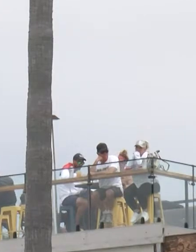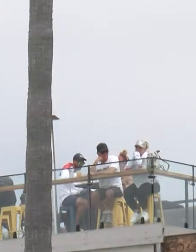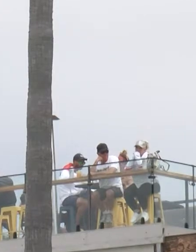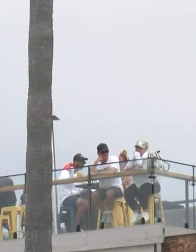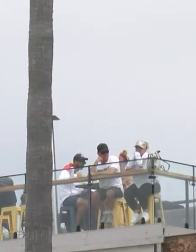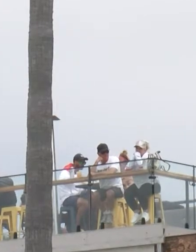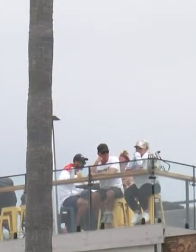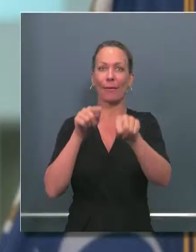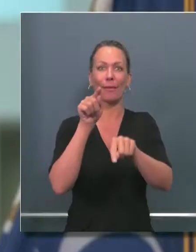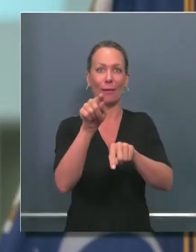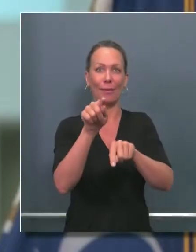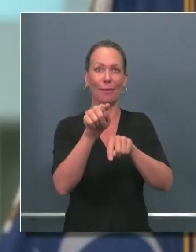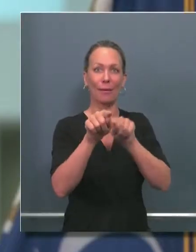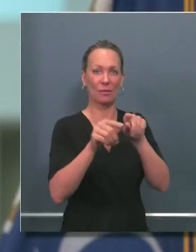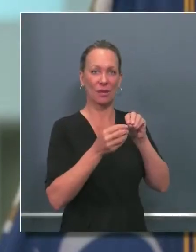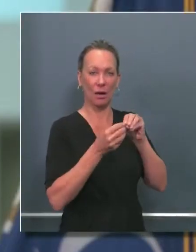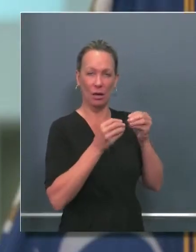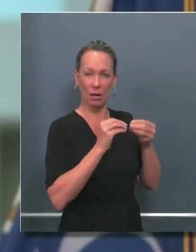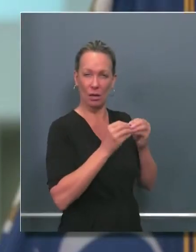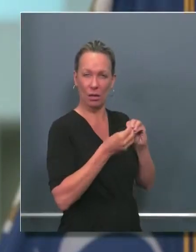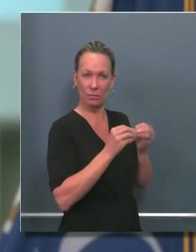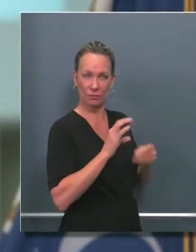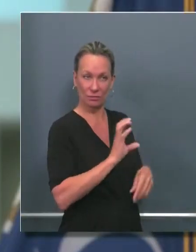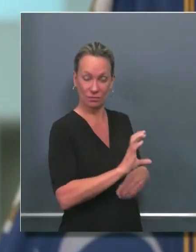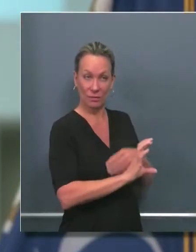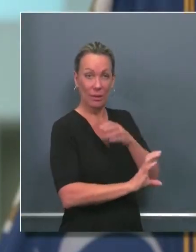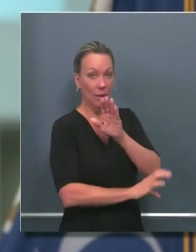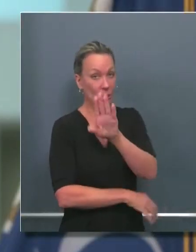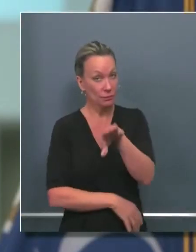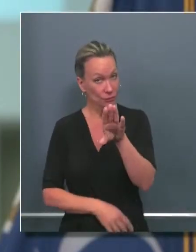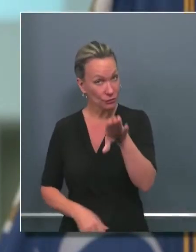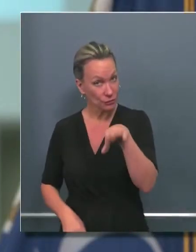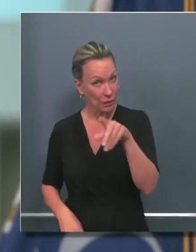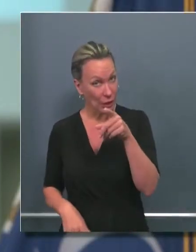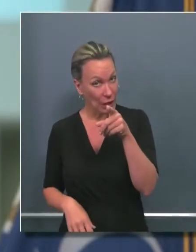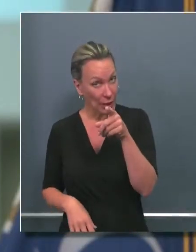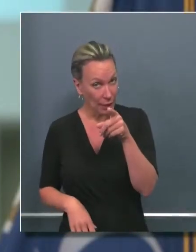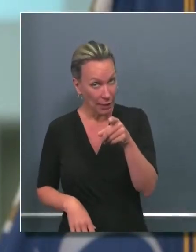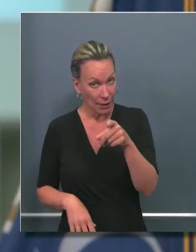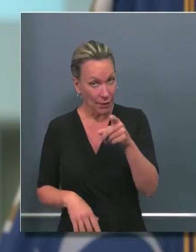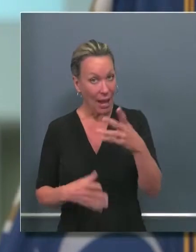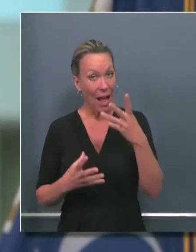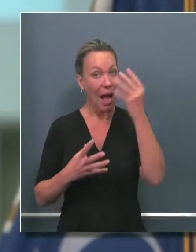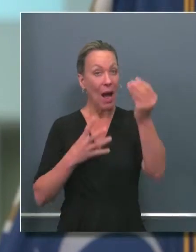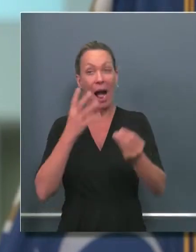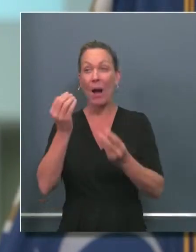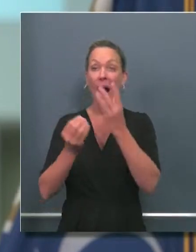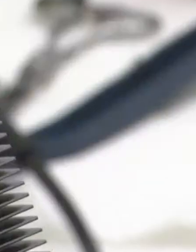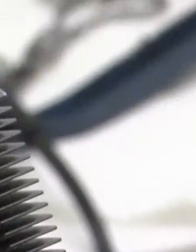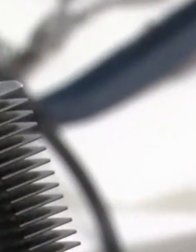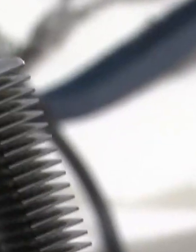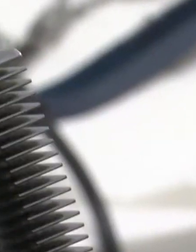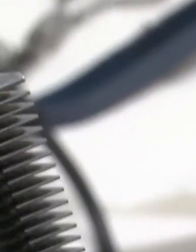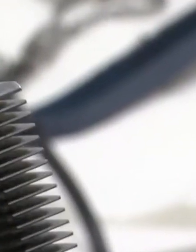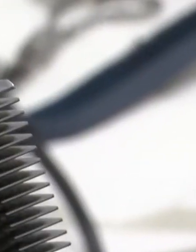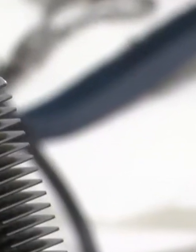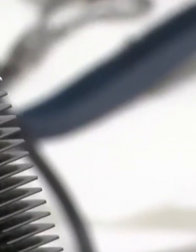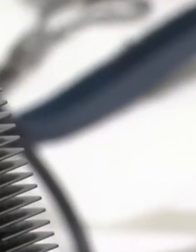you have more opening in the economy, that's inevitable. But that's not in and of itself an alarm bell.